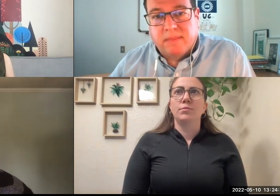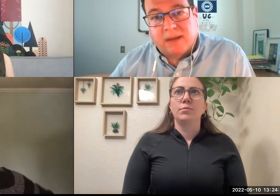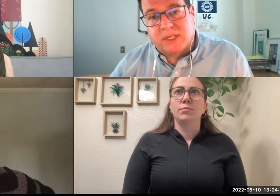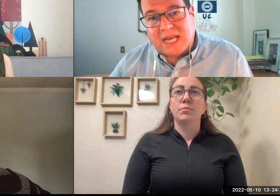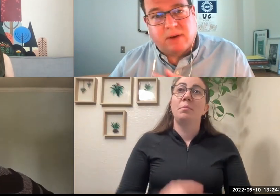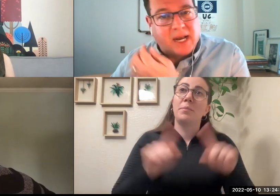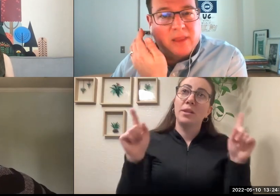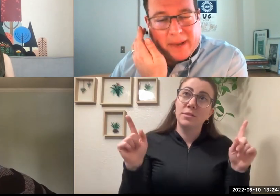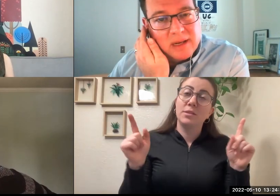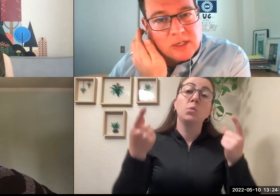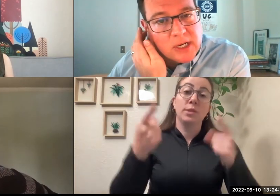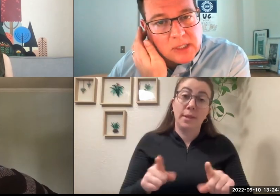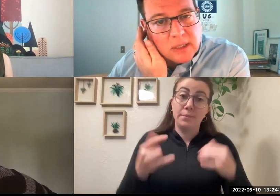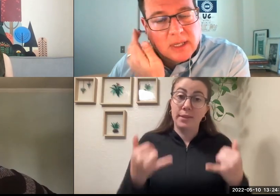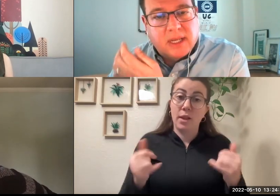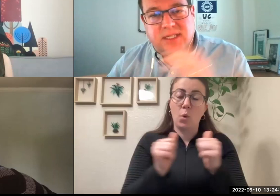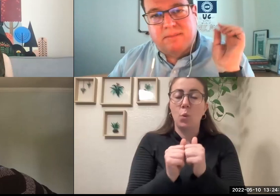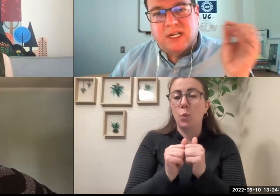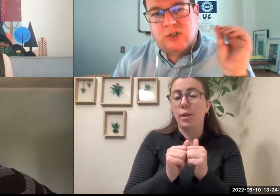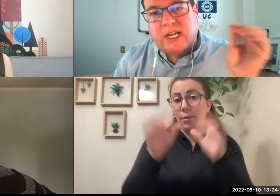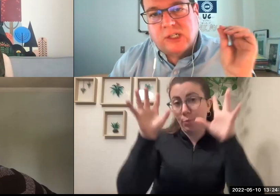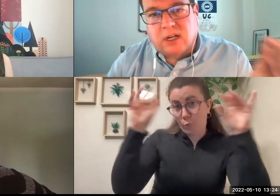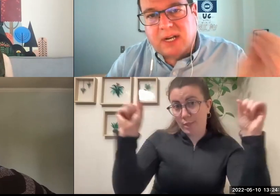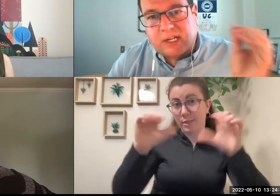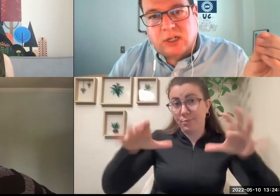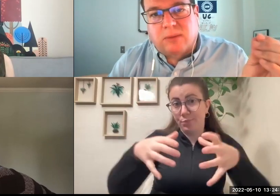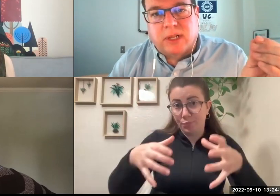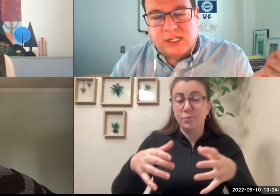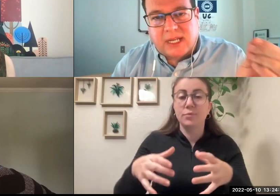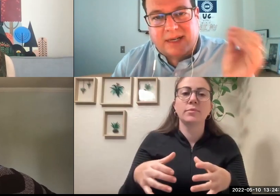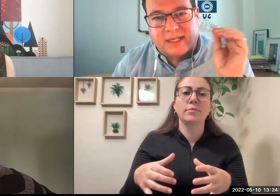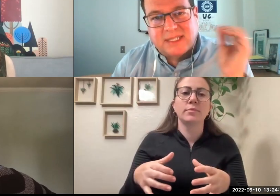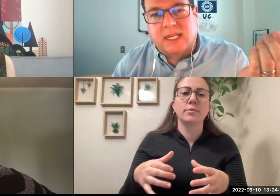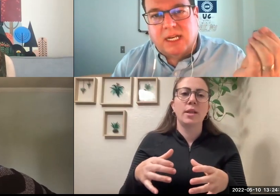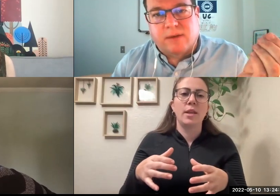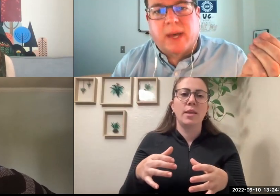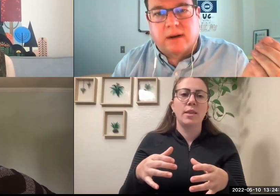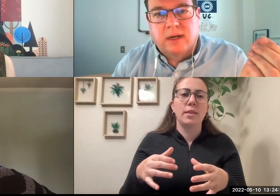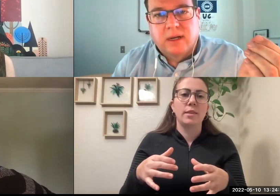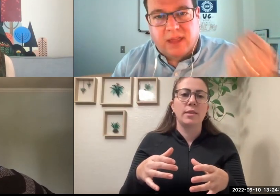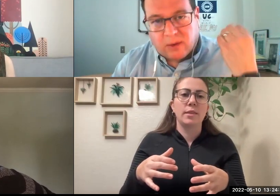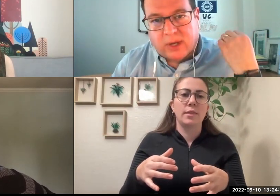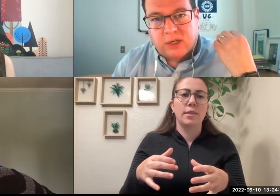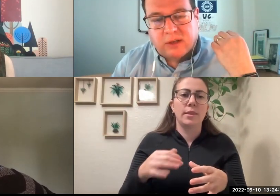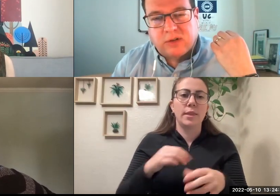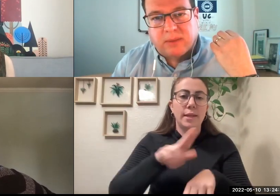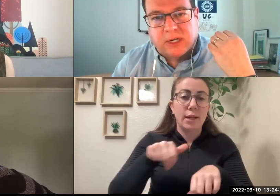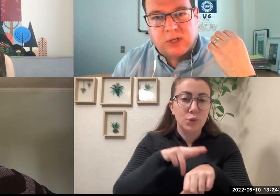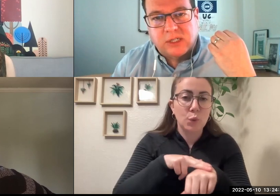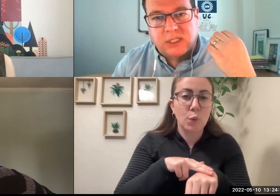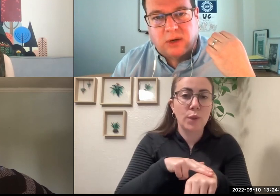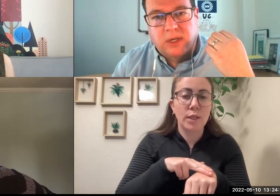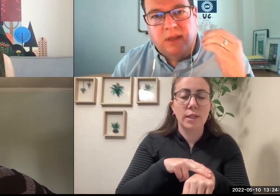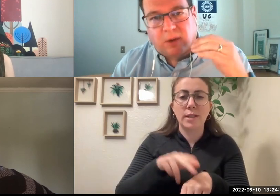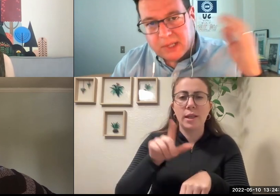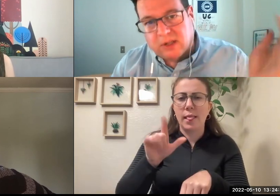But like what's happening right now in the Biden administration is the administration of the National Labor Relations Act is a zillion times better than it was during the Trump